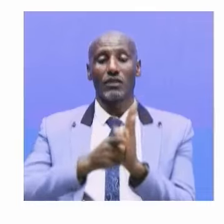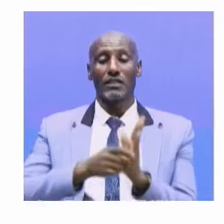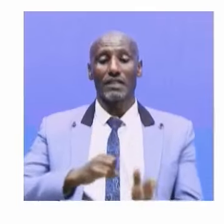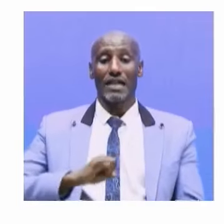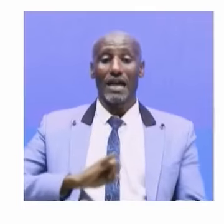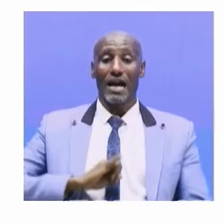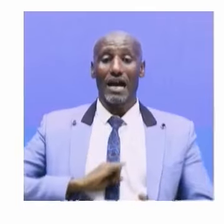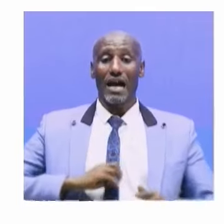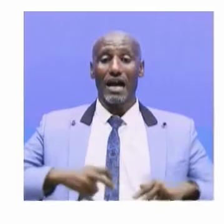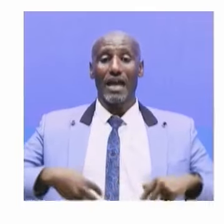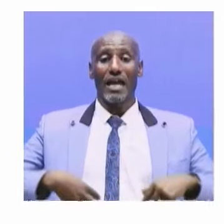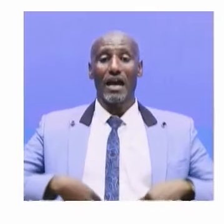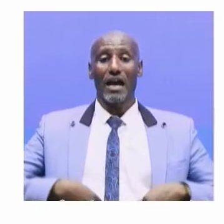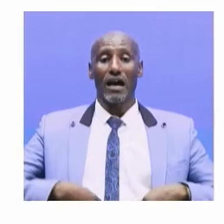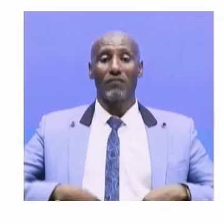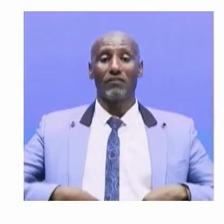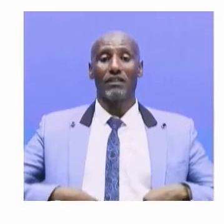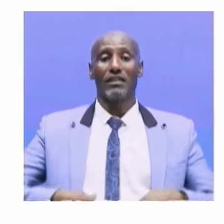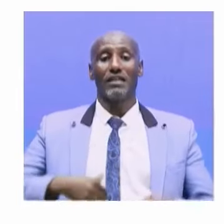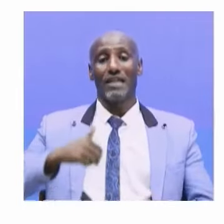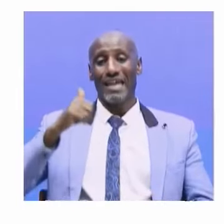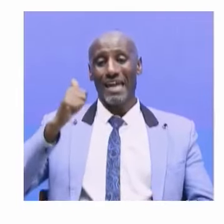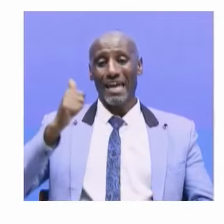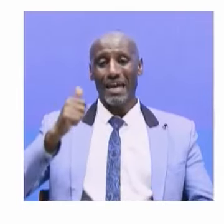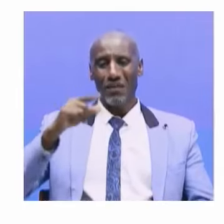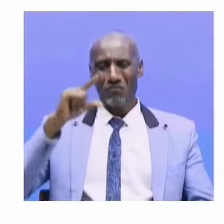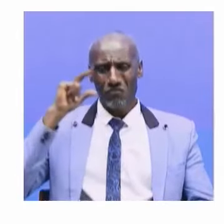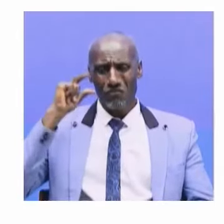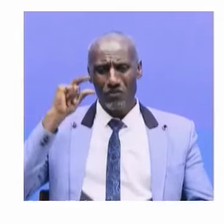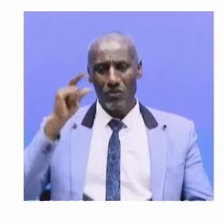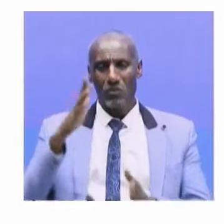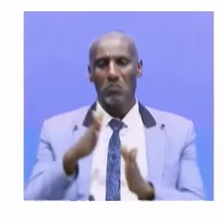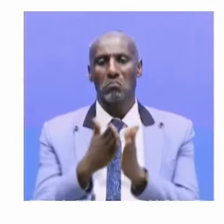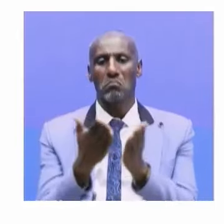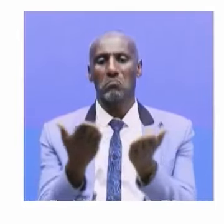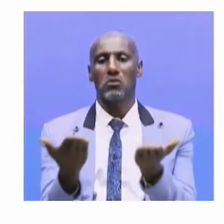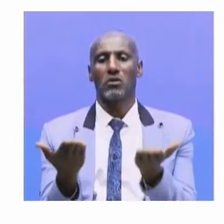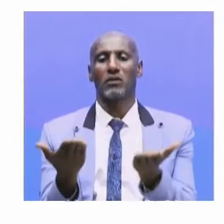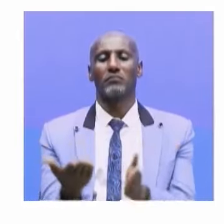I have a few books.